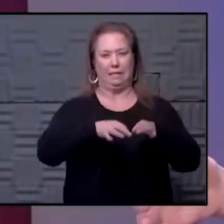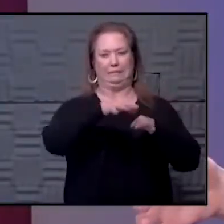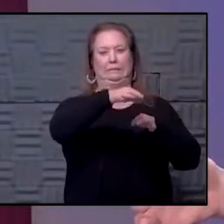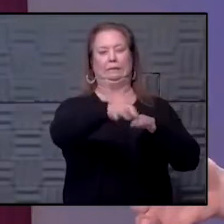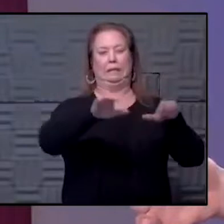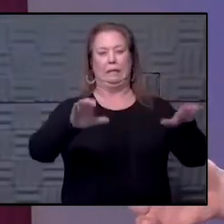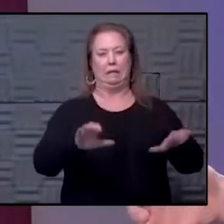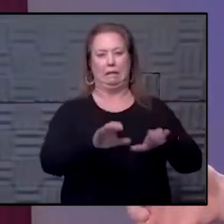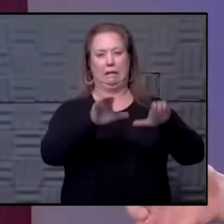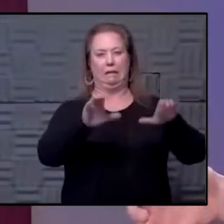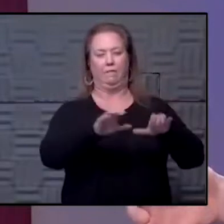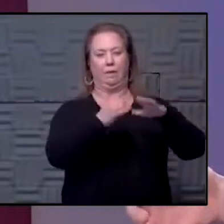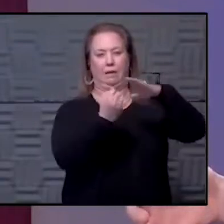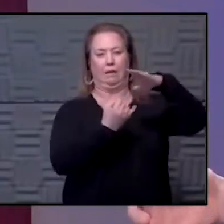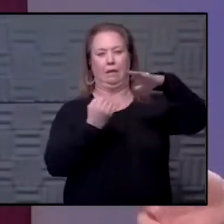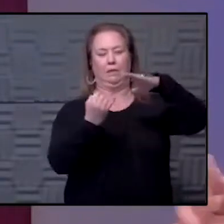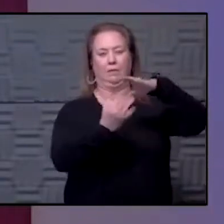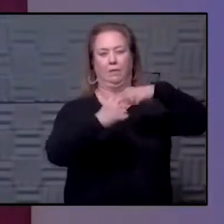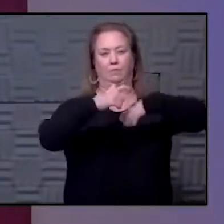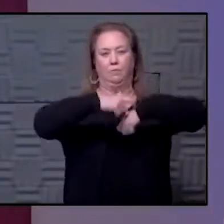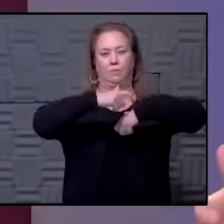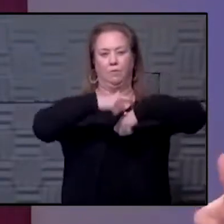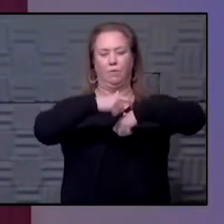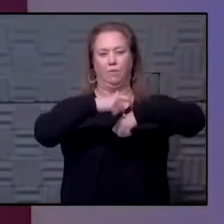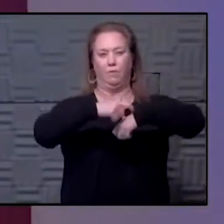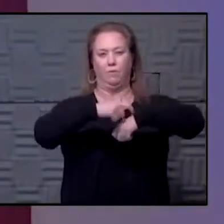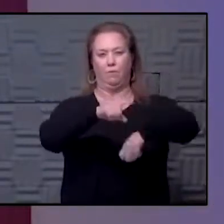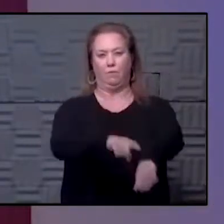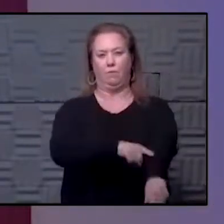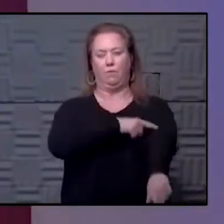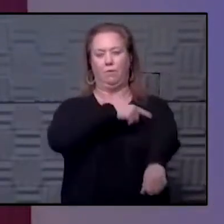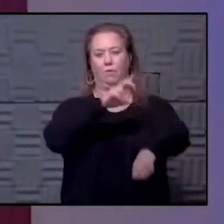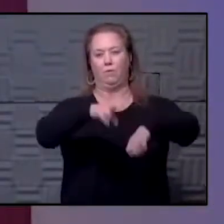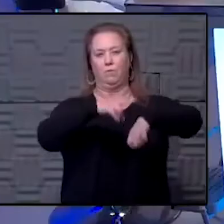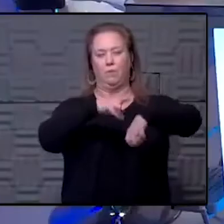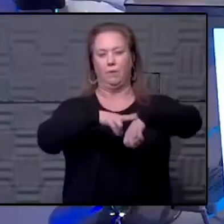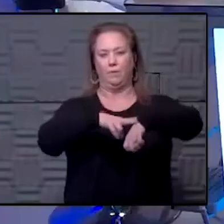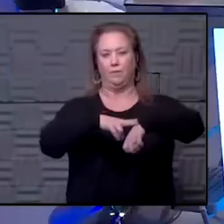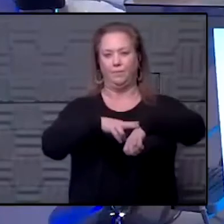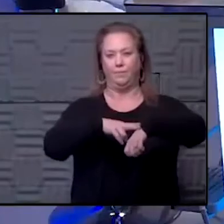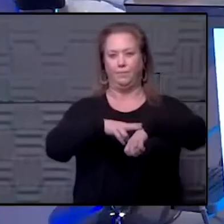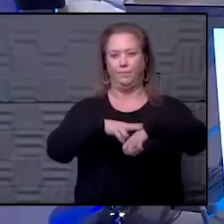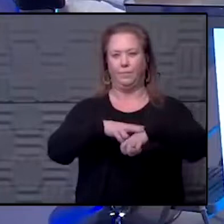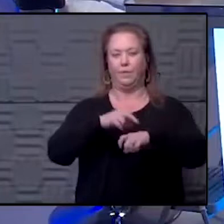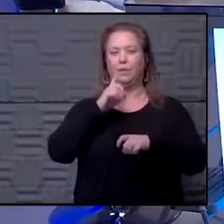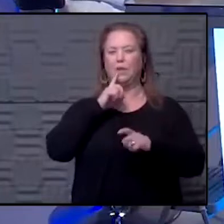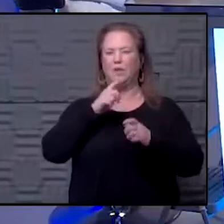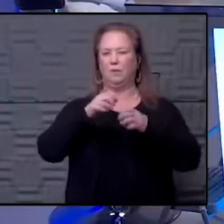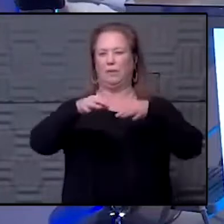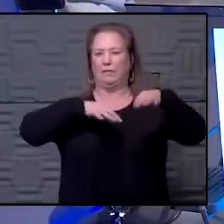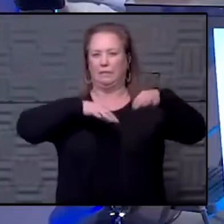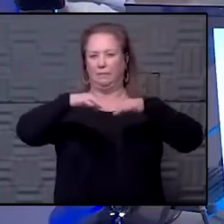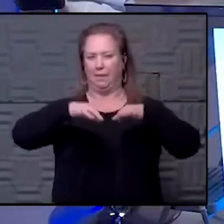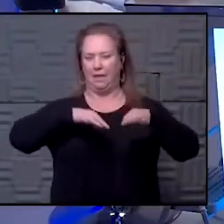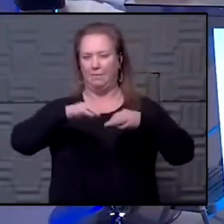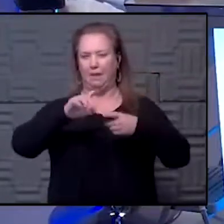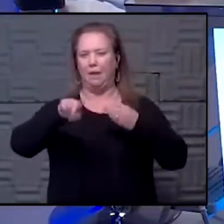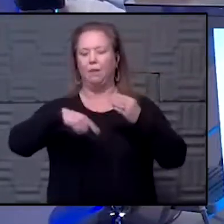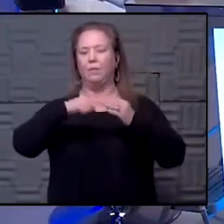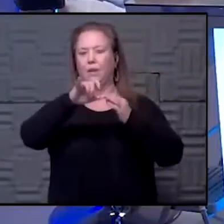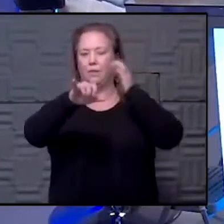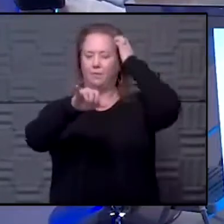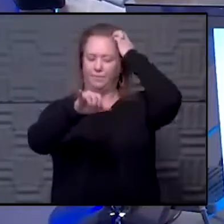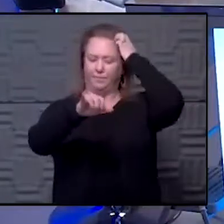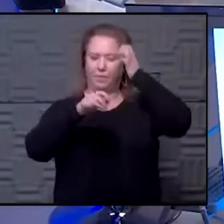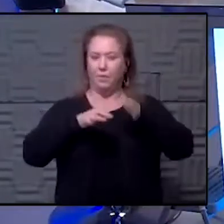that active isolation phase for way longer than we would So typically say isolate. that's bone marrow transplant, is that right? Yes, yes. Yeah. So they're